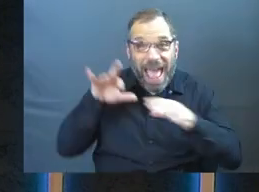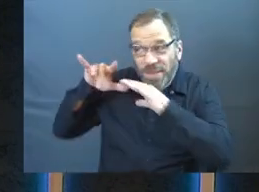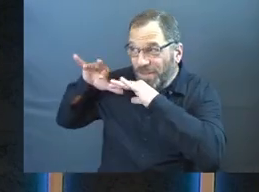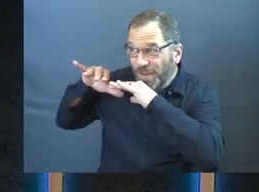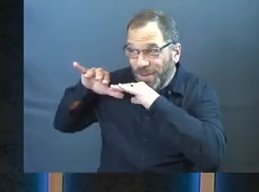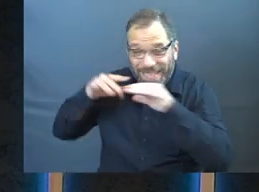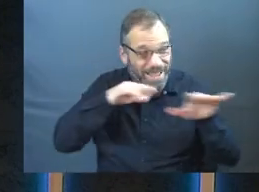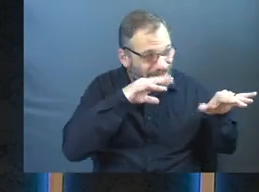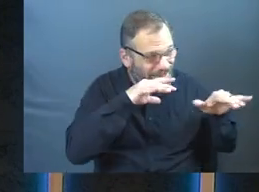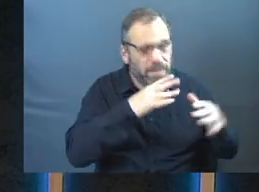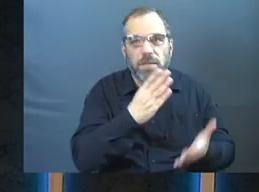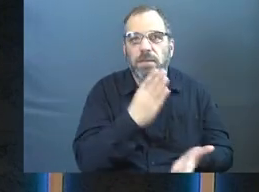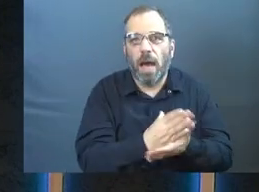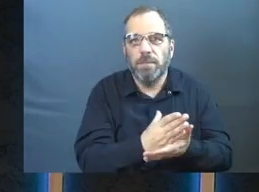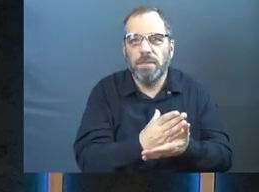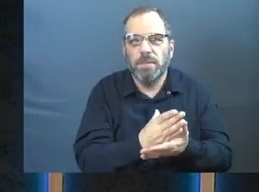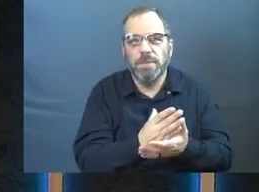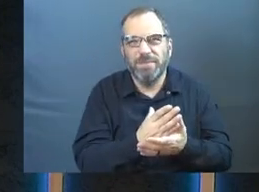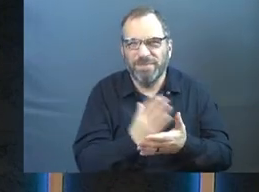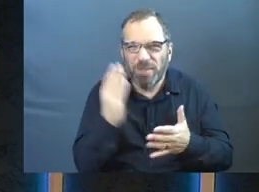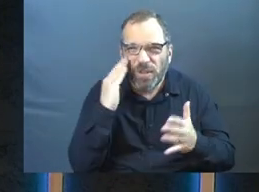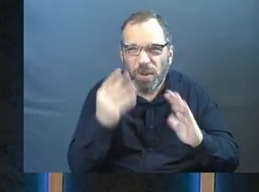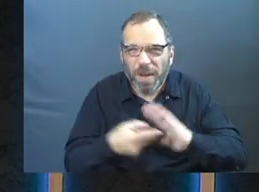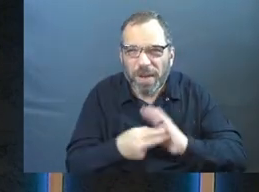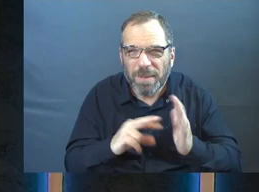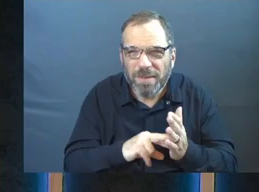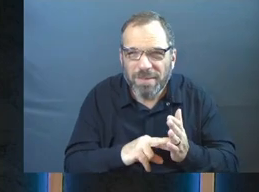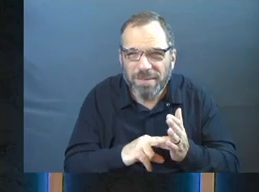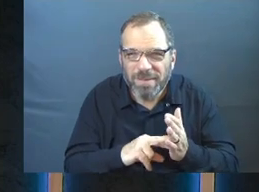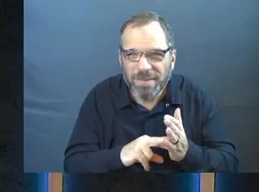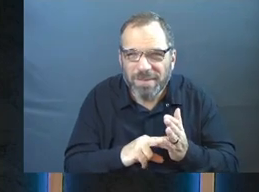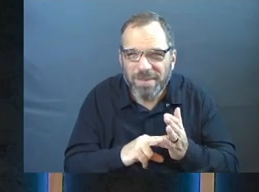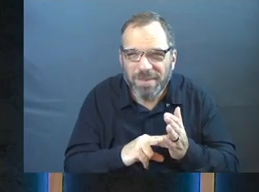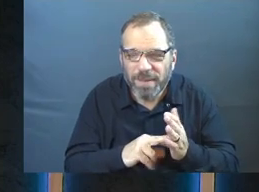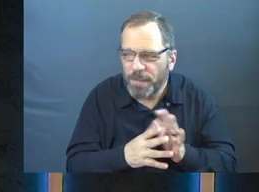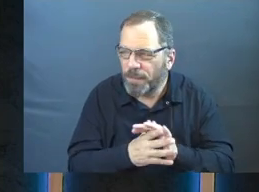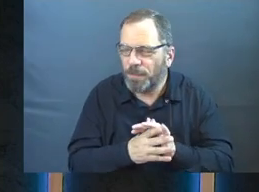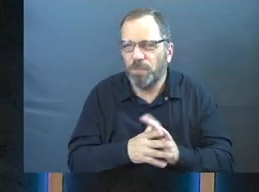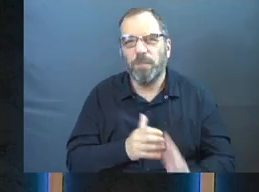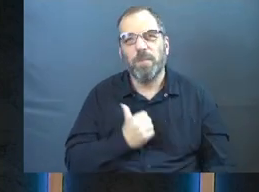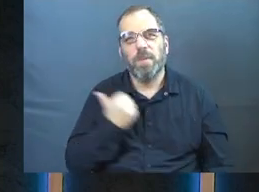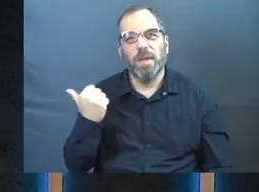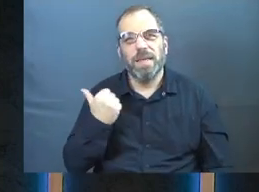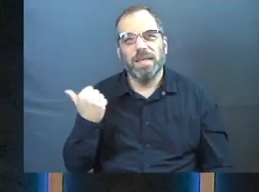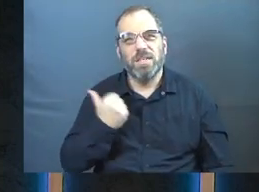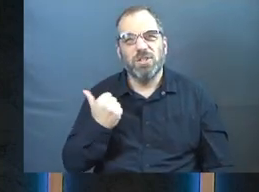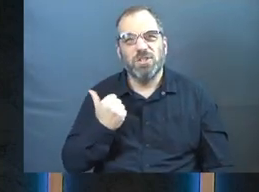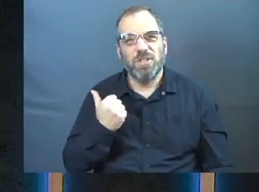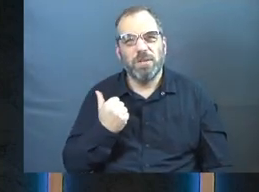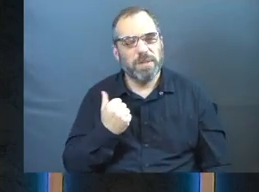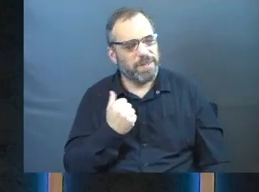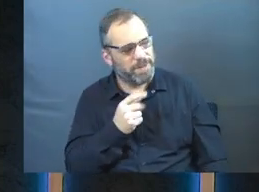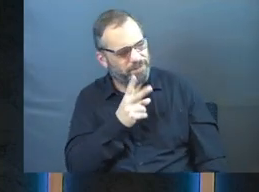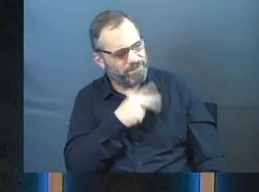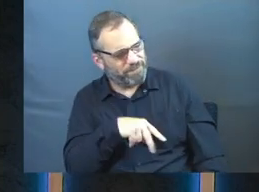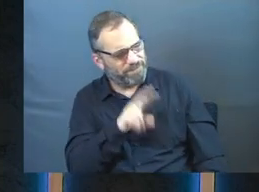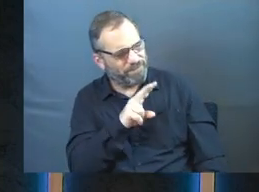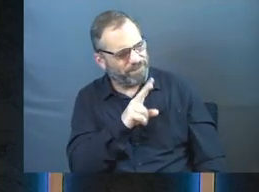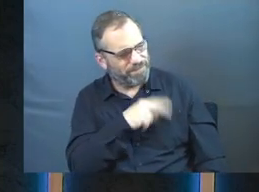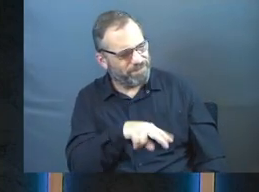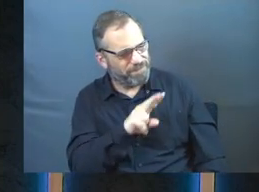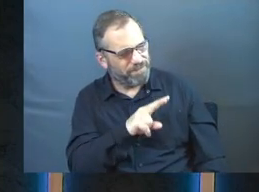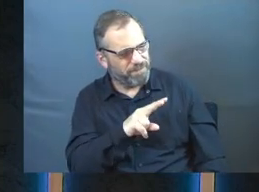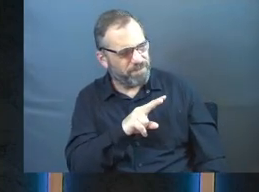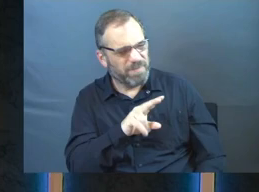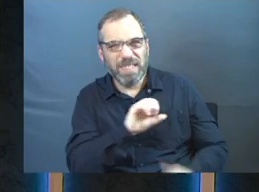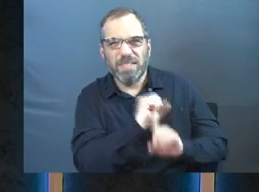anymore. You know what I'm saying today? And she was discerning the situation well.